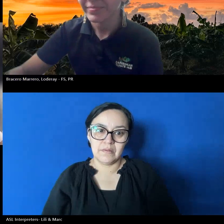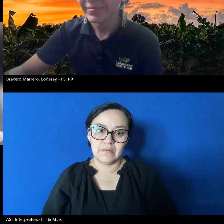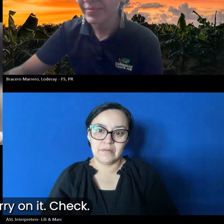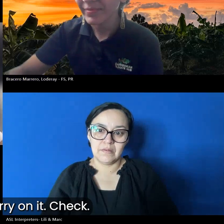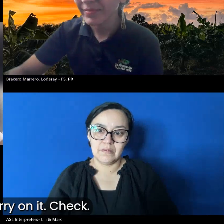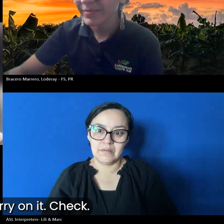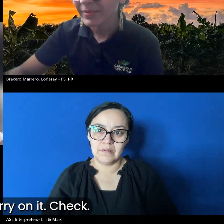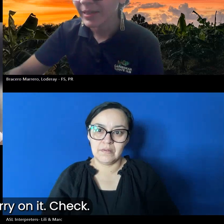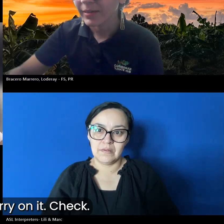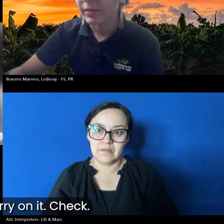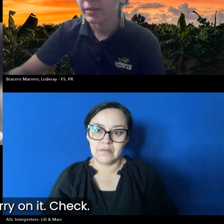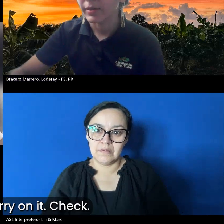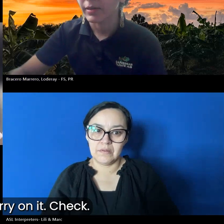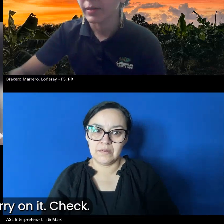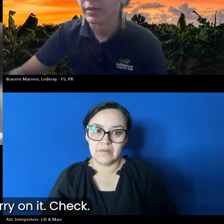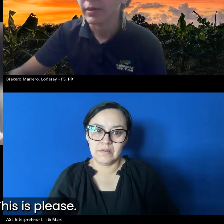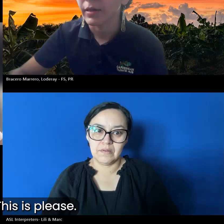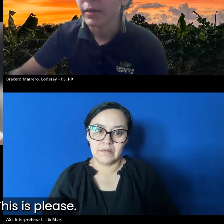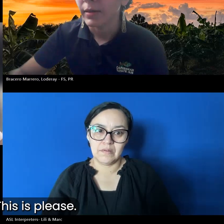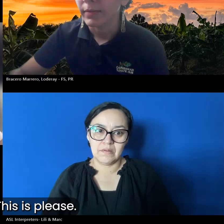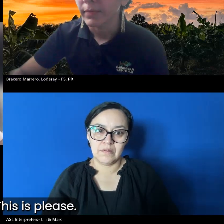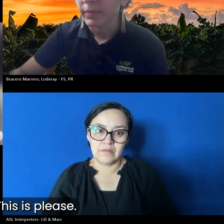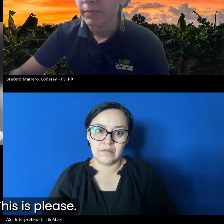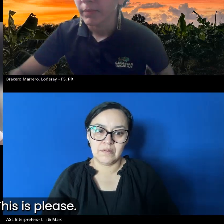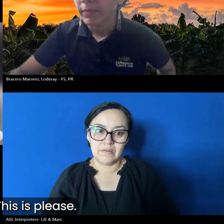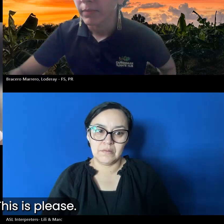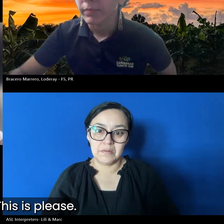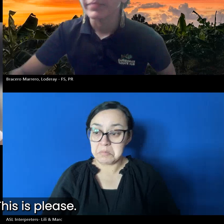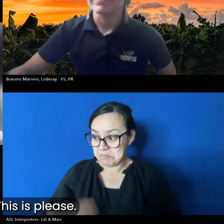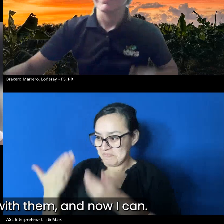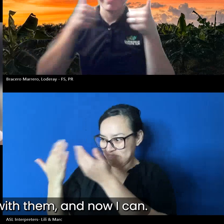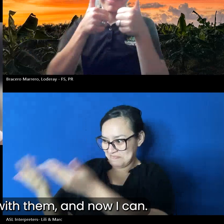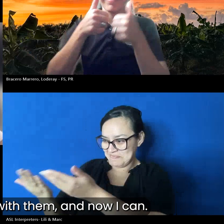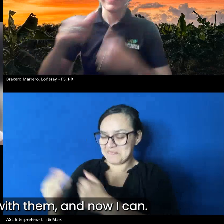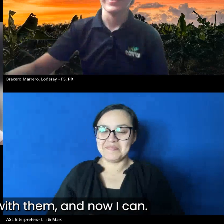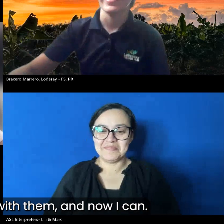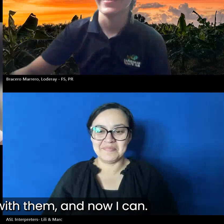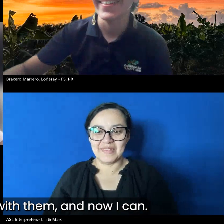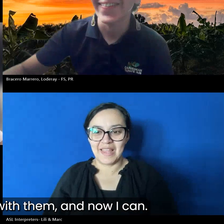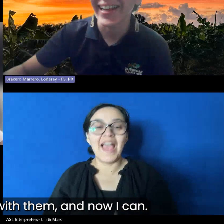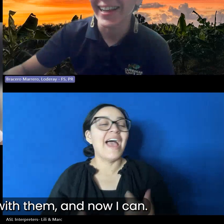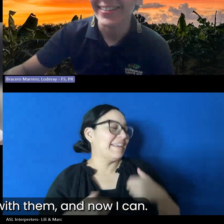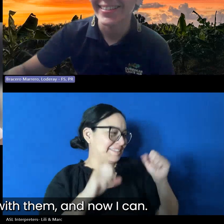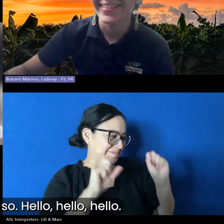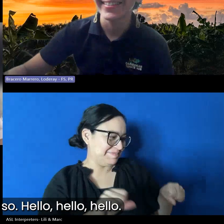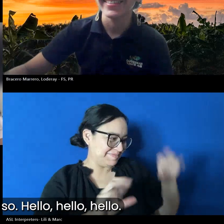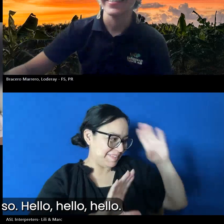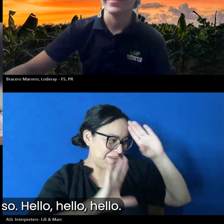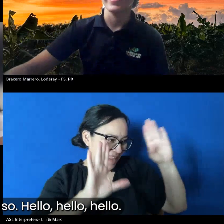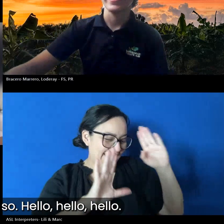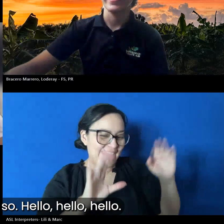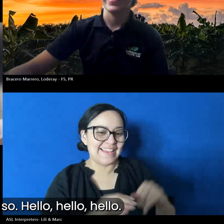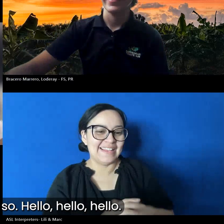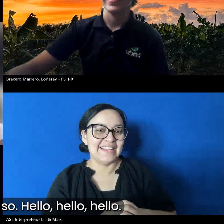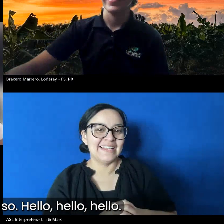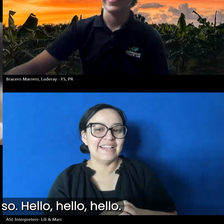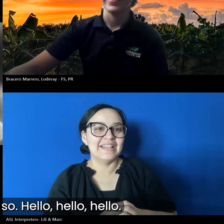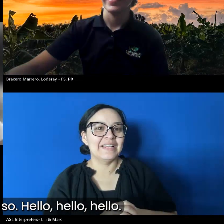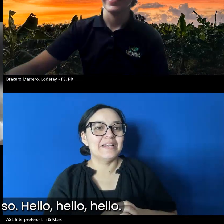Carry on. Check this, please. Ahora puedo. And now I can do so. Hello, hello,